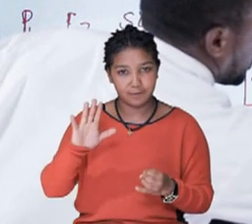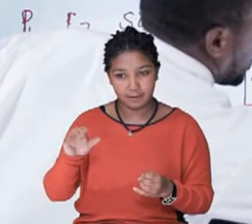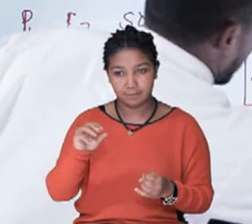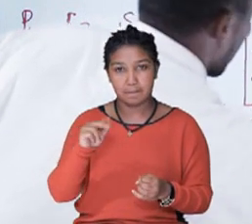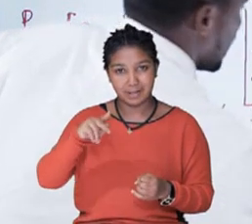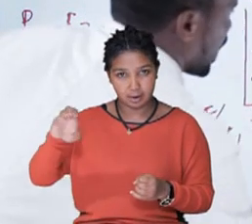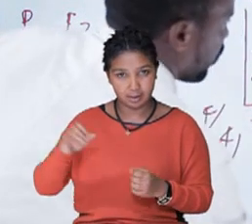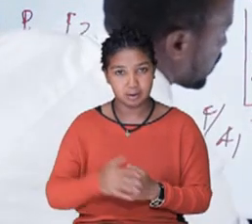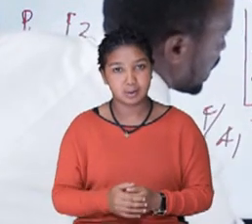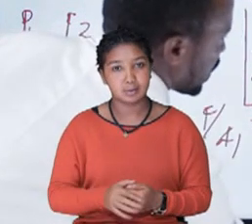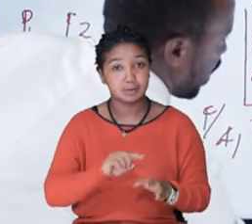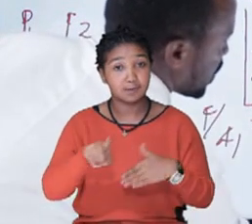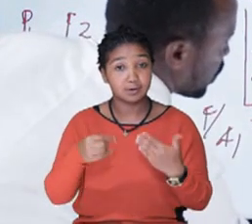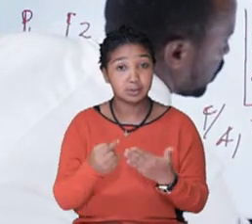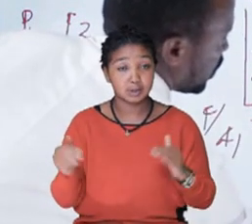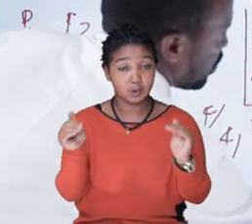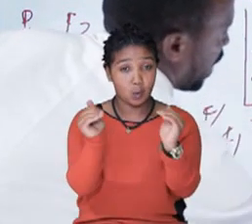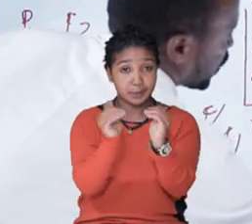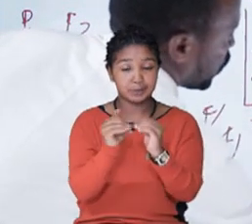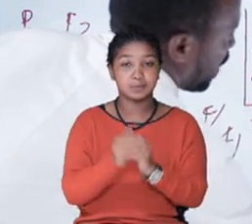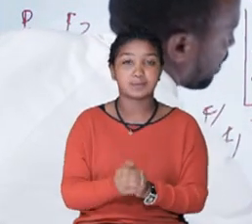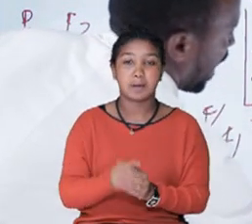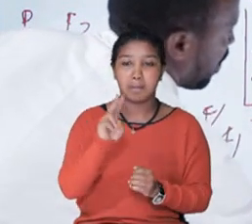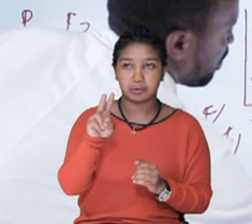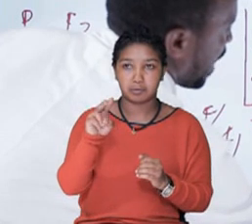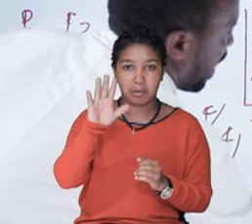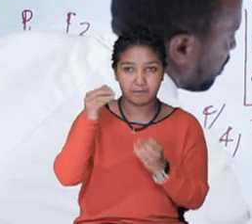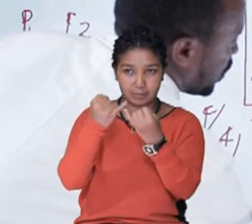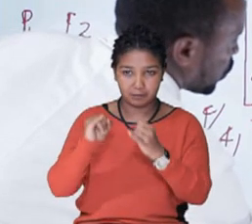Pascal. Therefore, G is equals to by 5